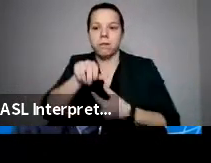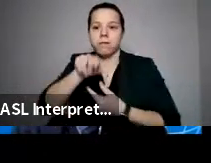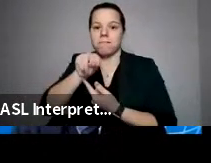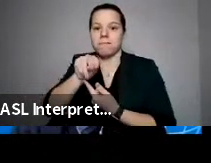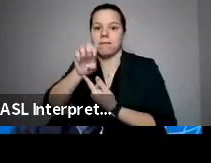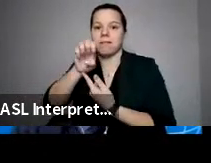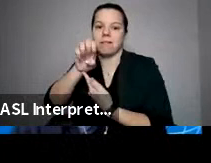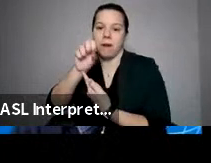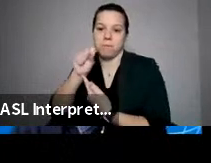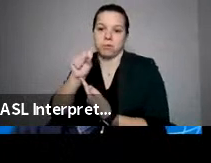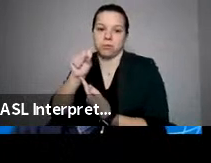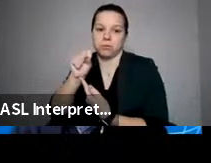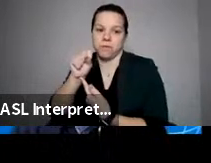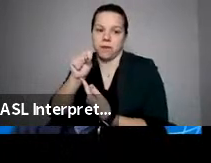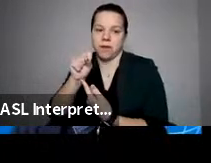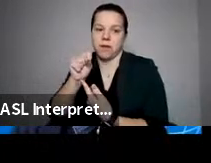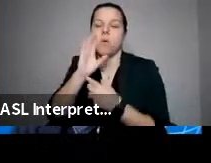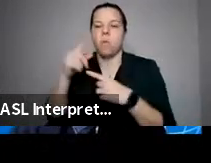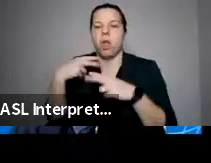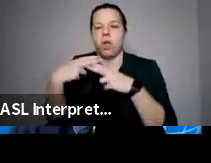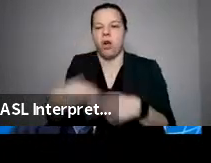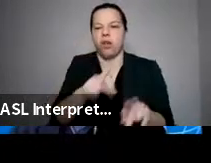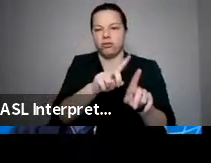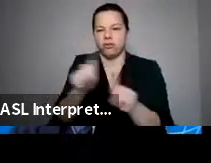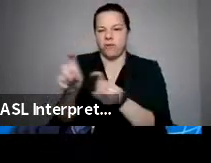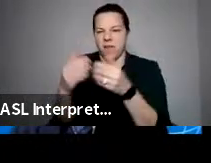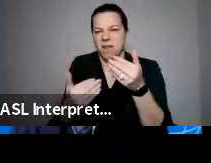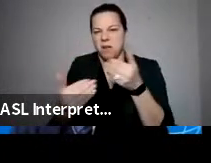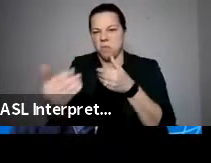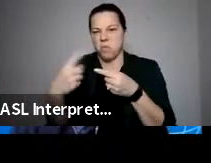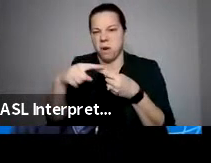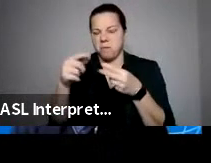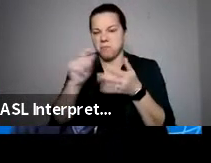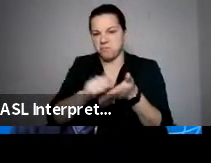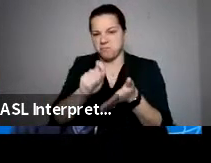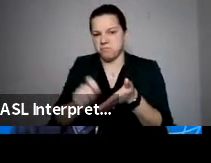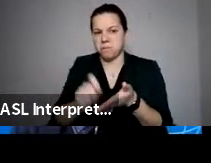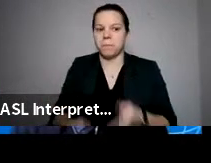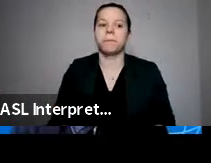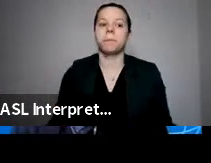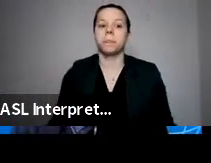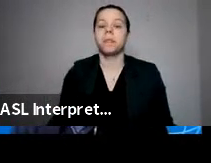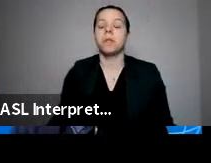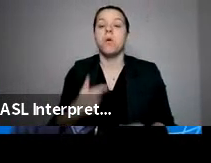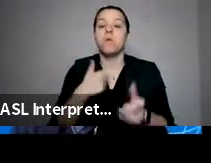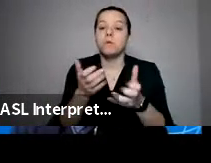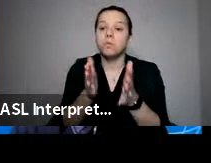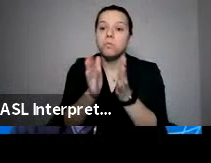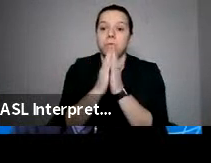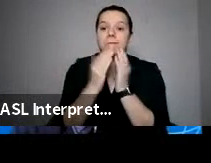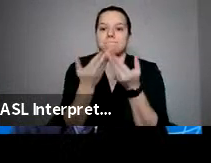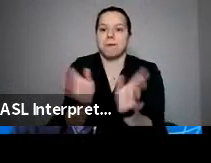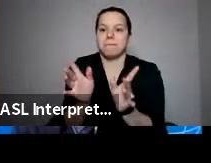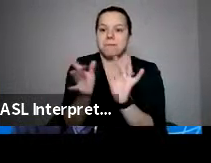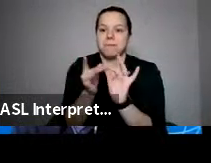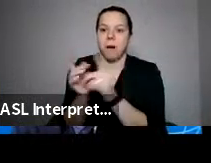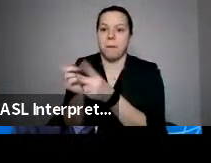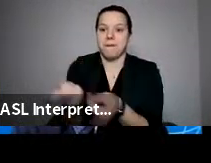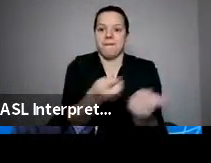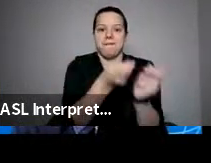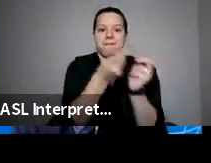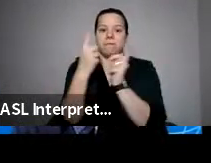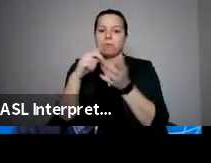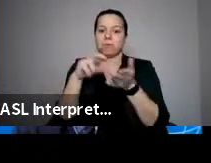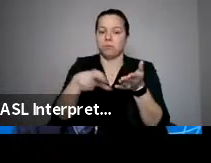Survey. We'll refer to it as the survey in these slides. We are seeking public comment on our research program as well as the